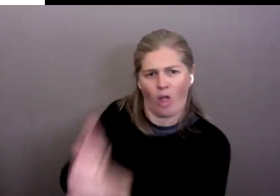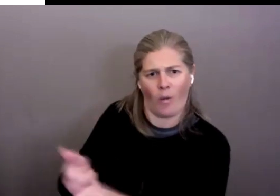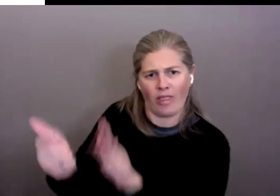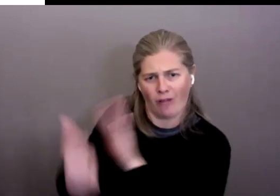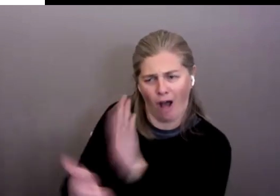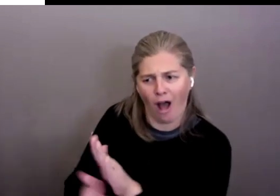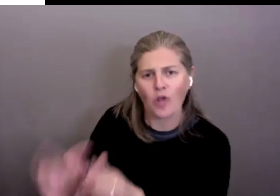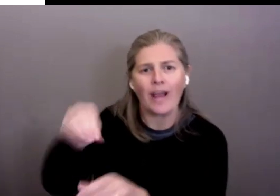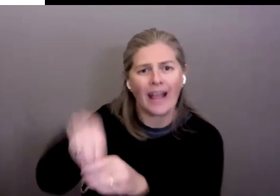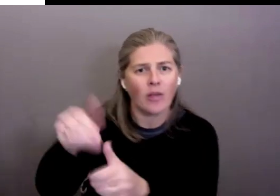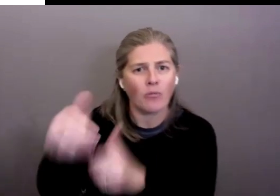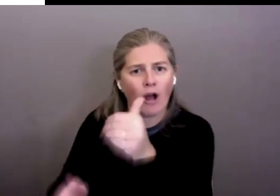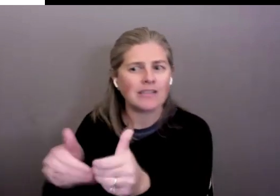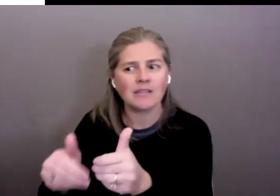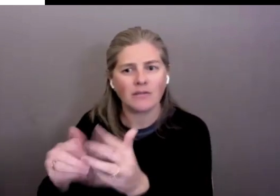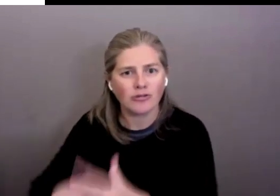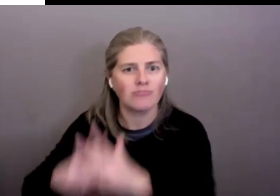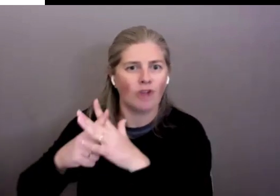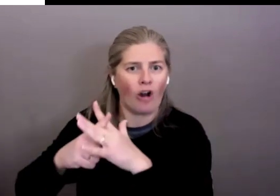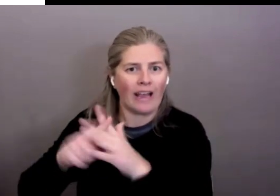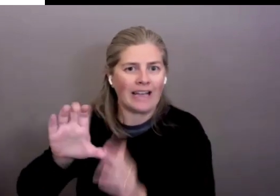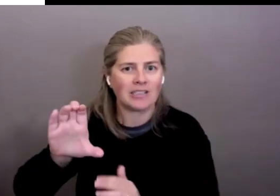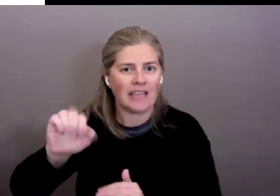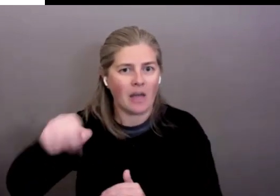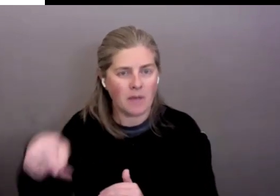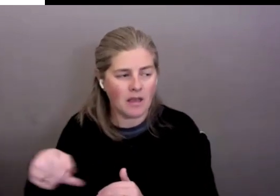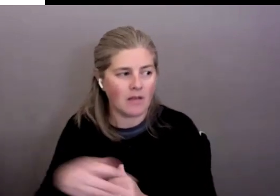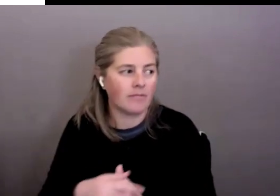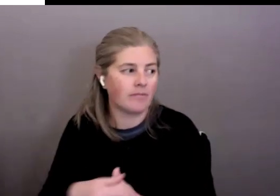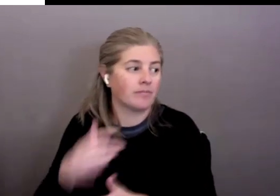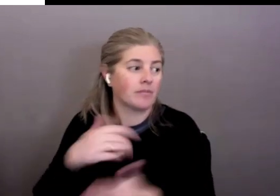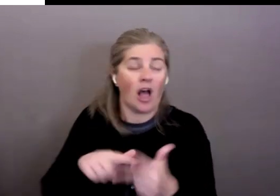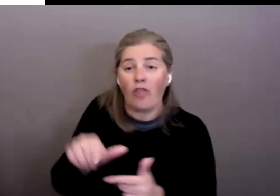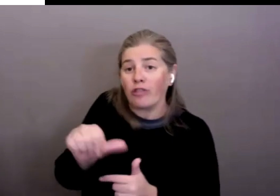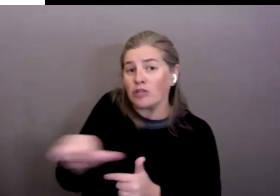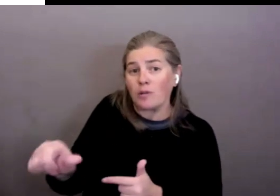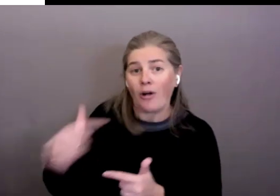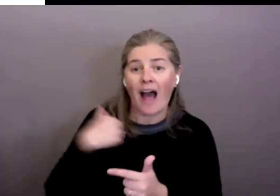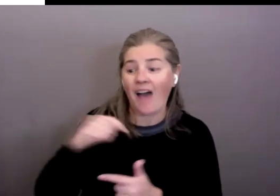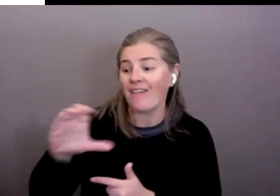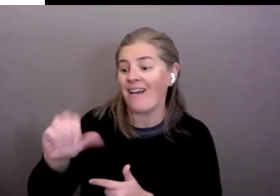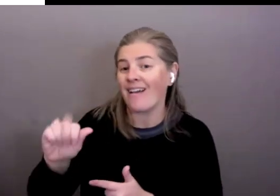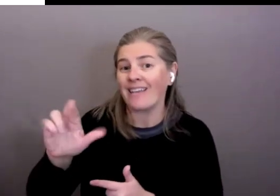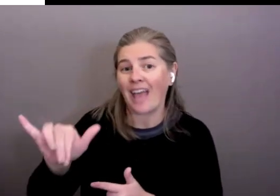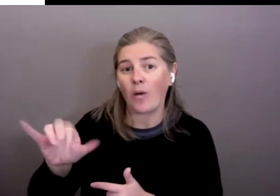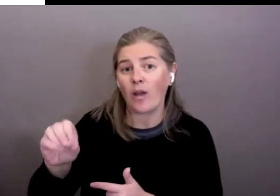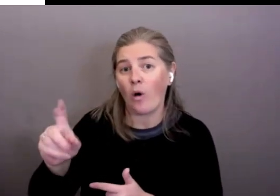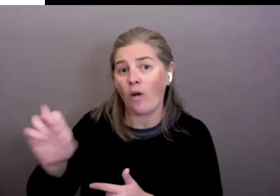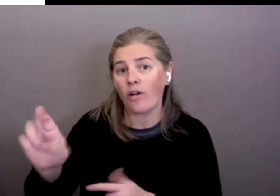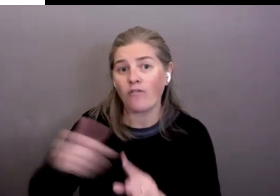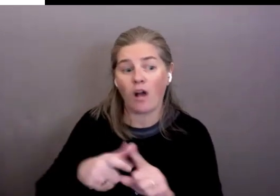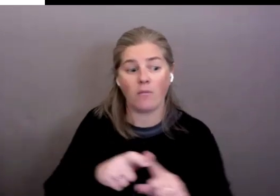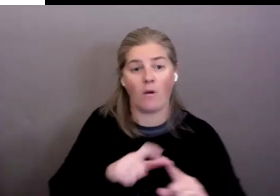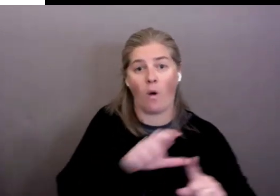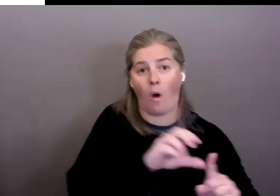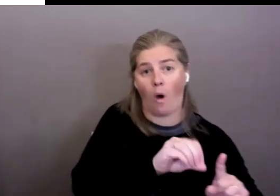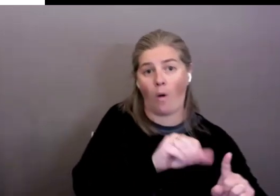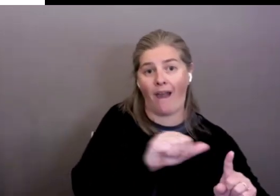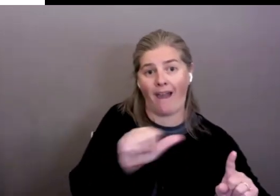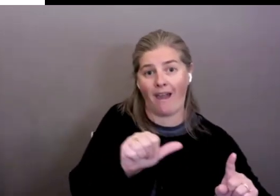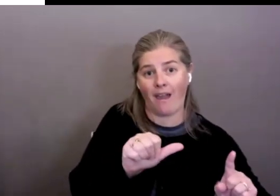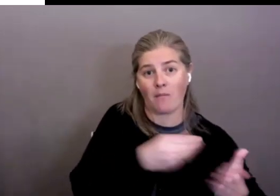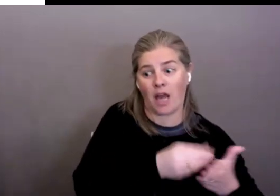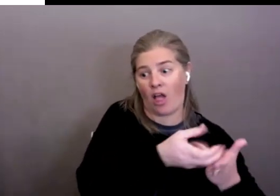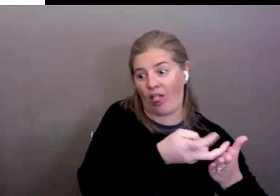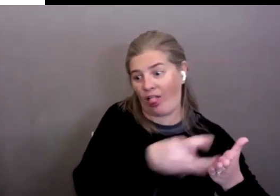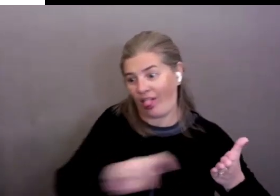of entering into a corrective action plan. The AAA has had carryover of Older Americans Act funding exceeding the SUA's policy